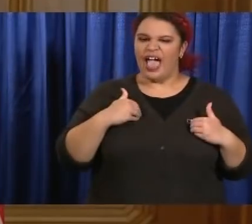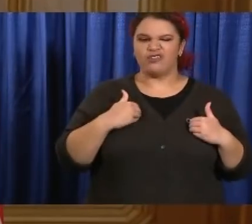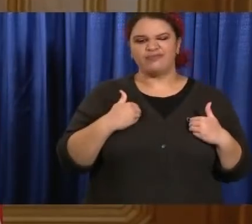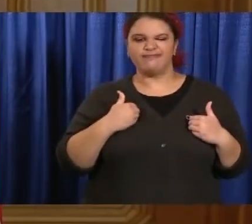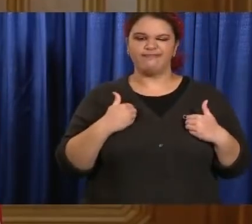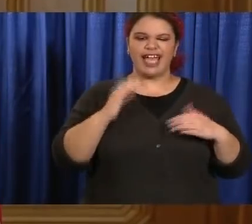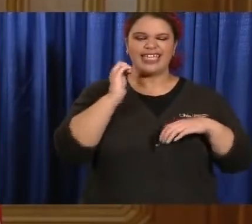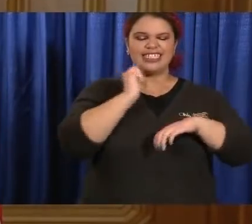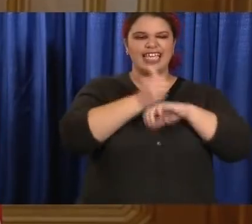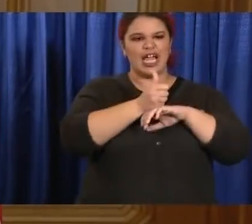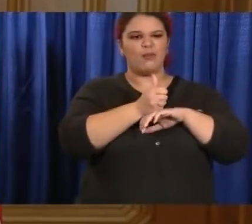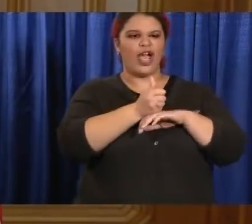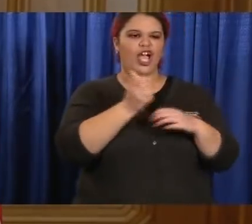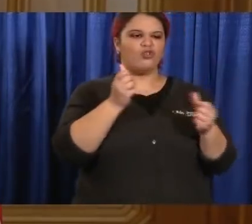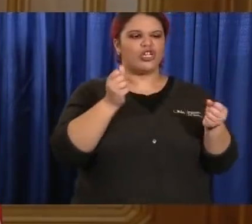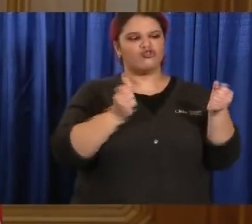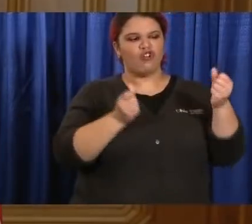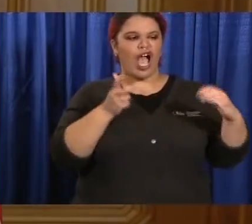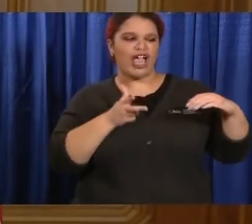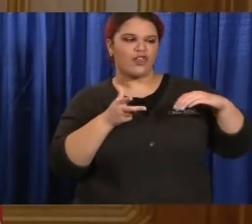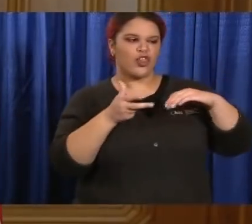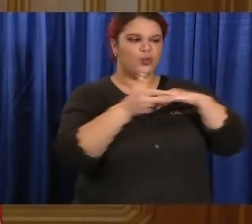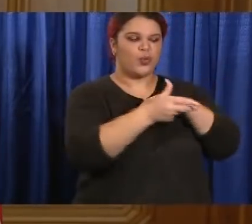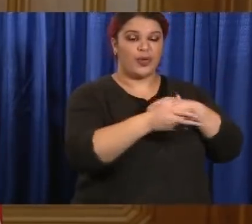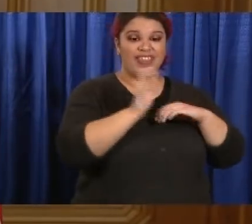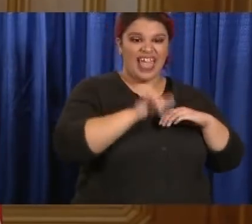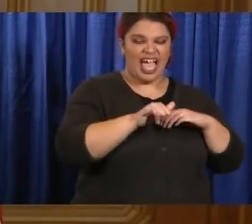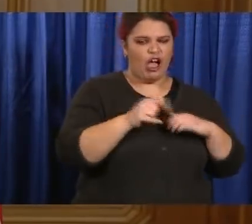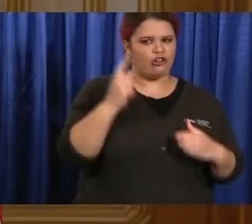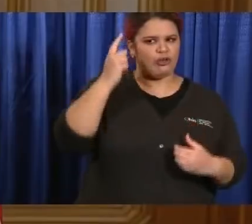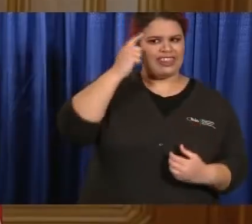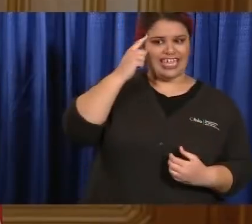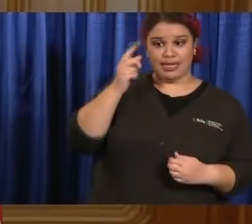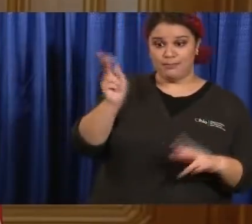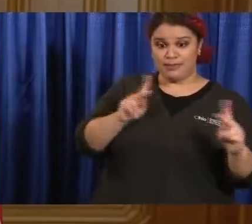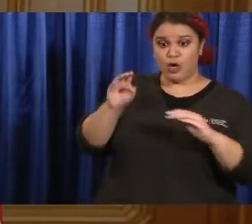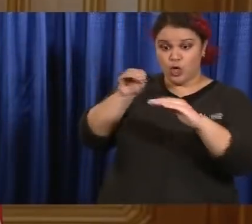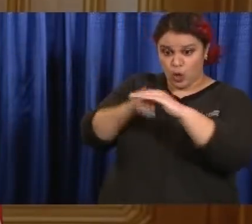should not be allowed to go into those types of clinics.